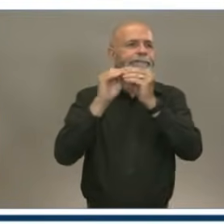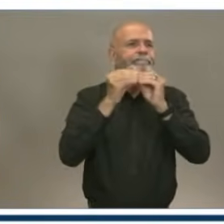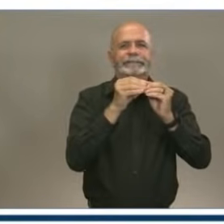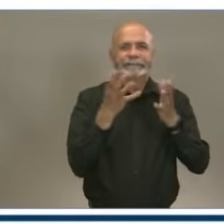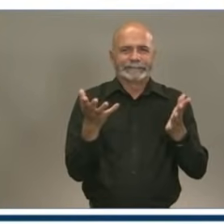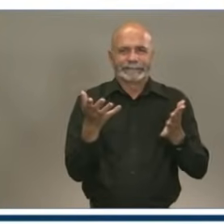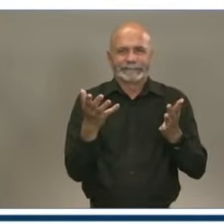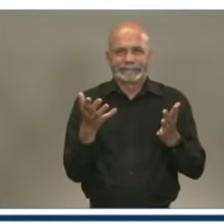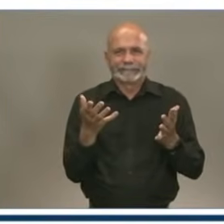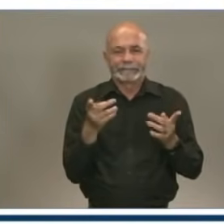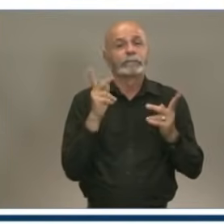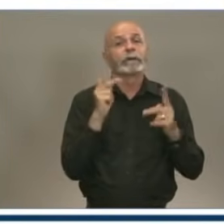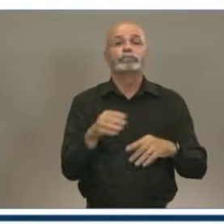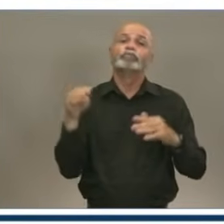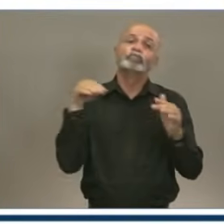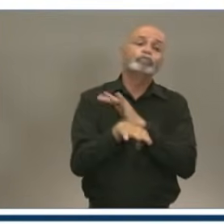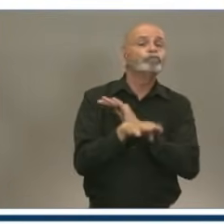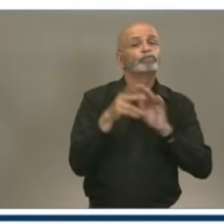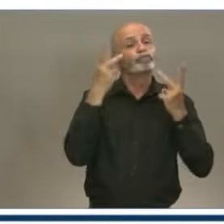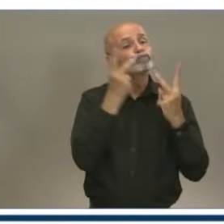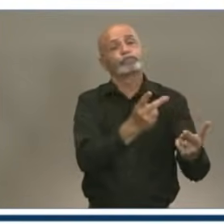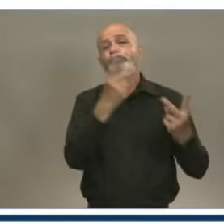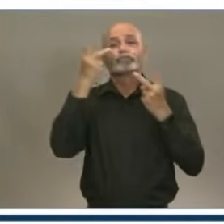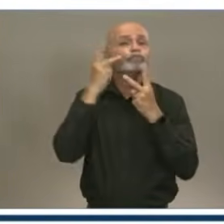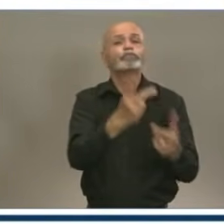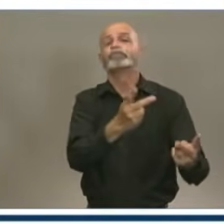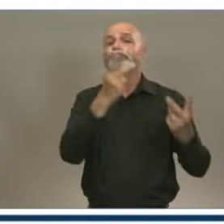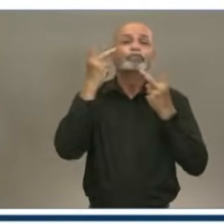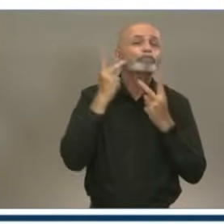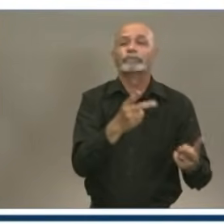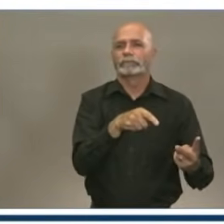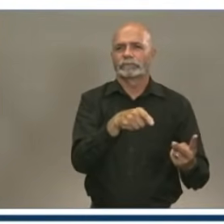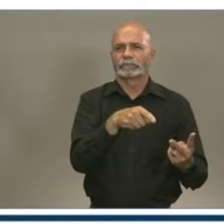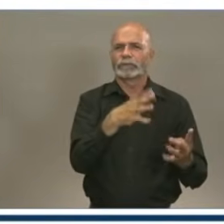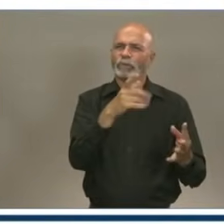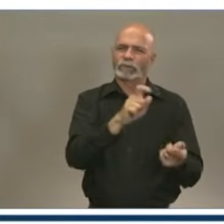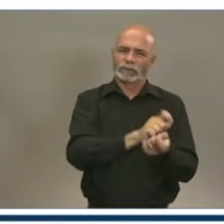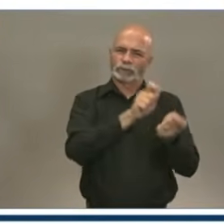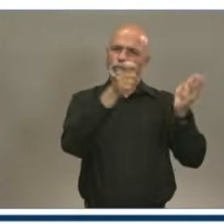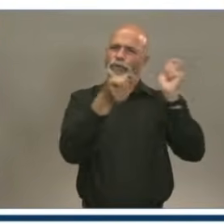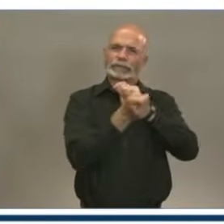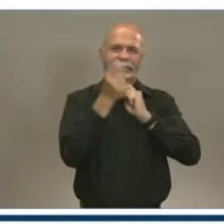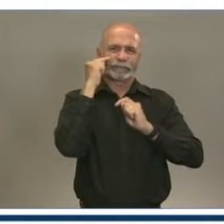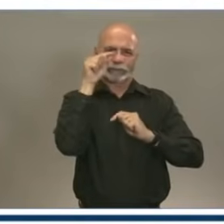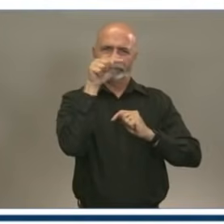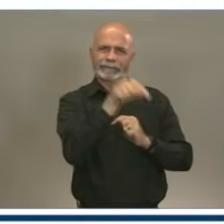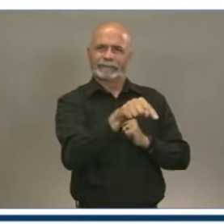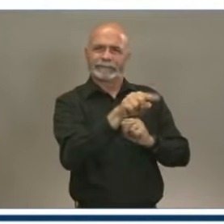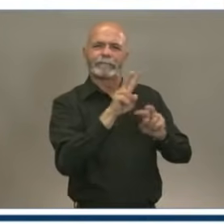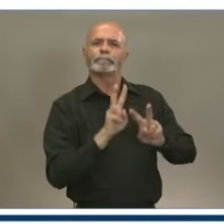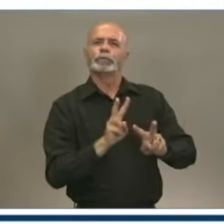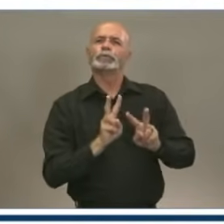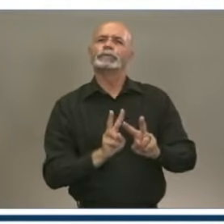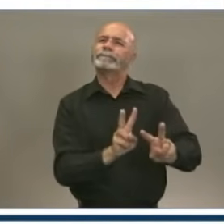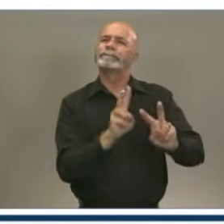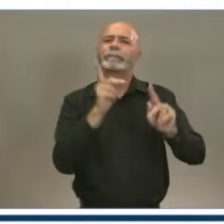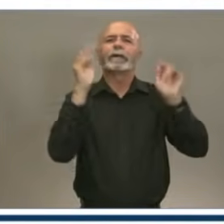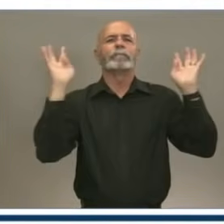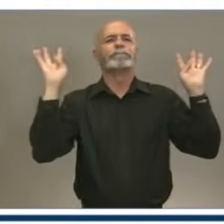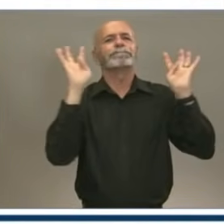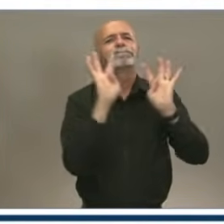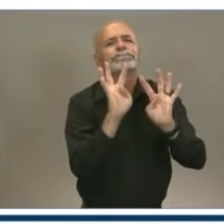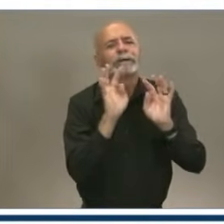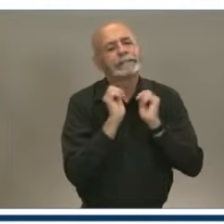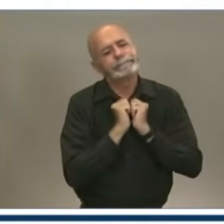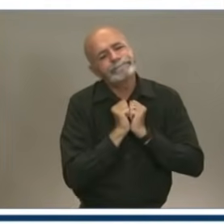move in and out, and they would like to see this changed. Can you weigh in on that? Yeah, I